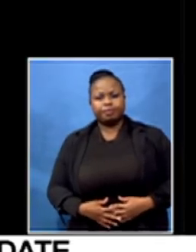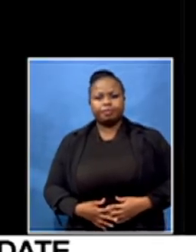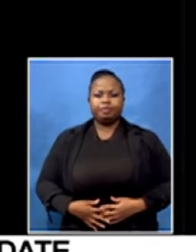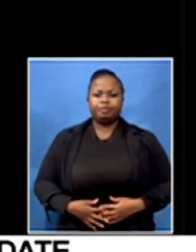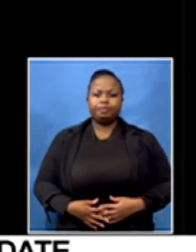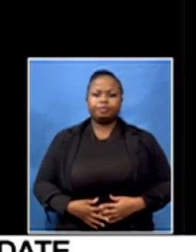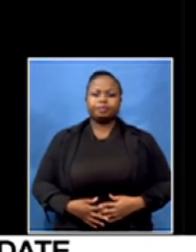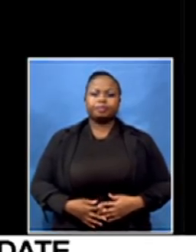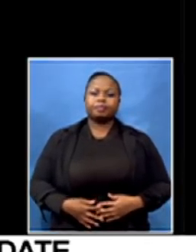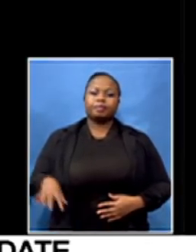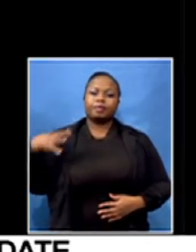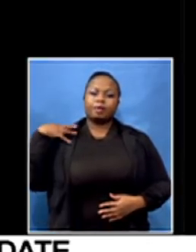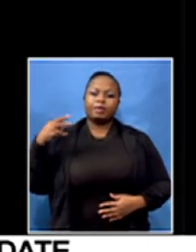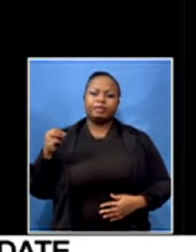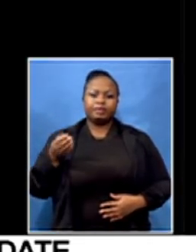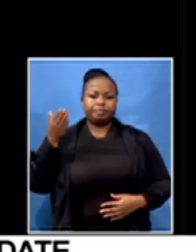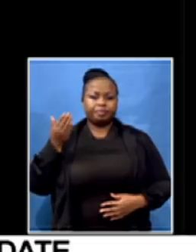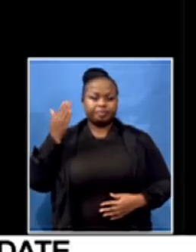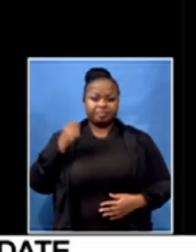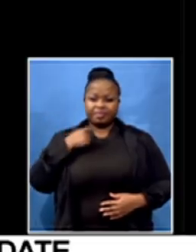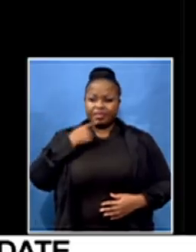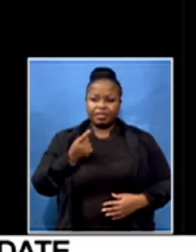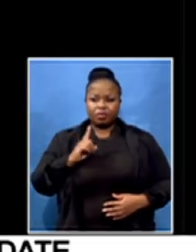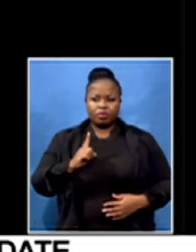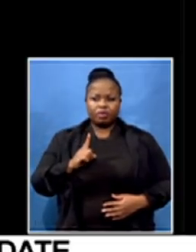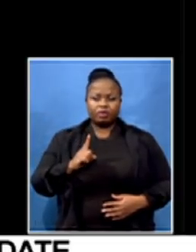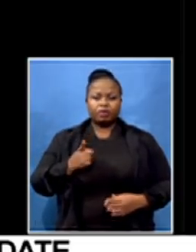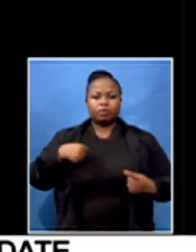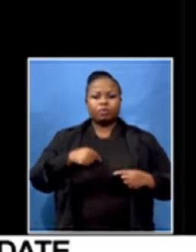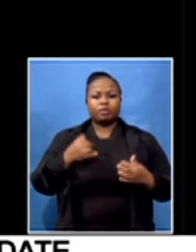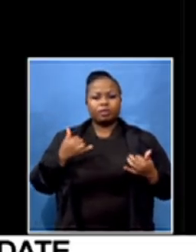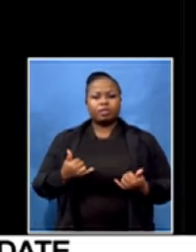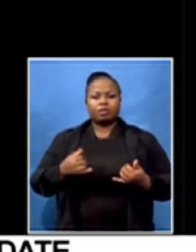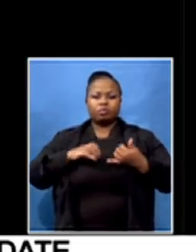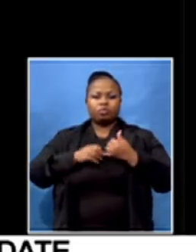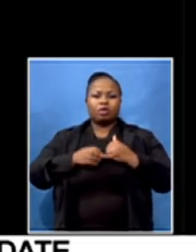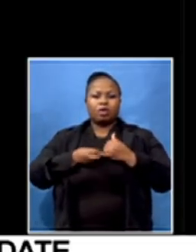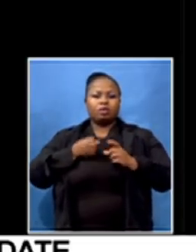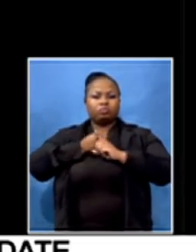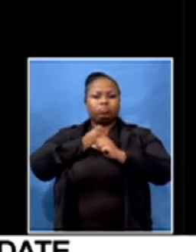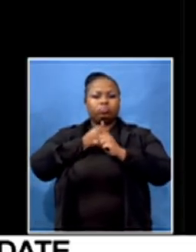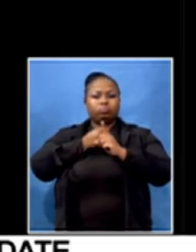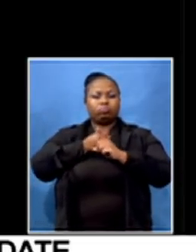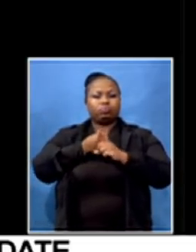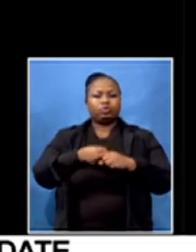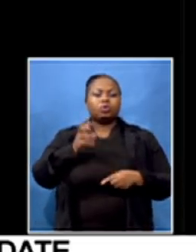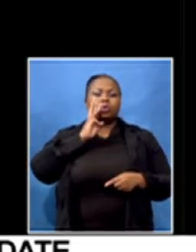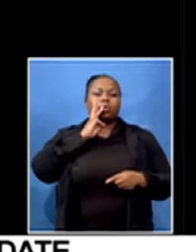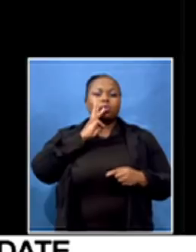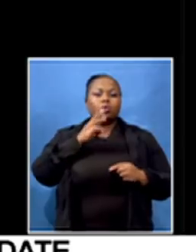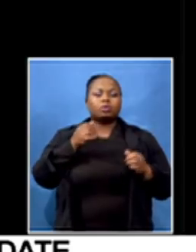Minister, the Minister mentioned that much effort is put to provide more sustainable water supply by means of boreholes.